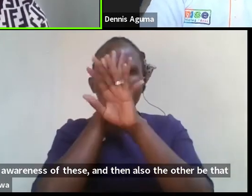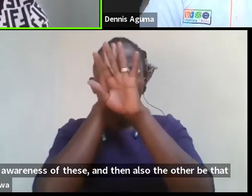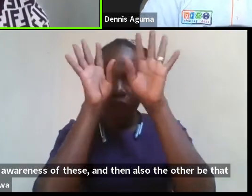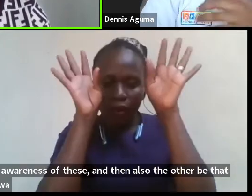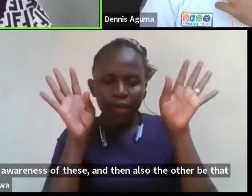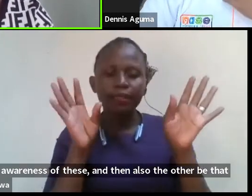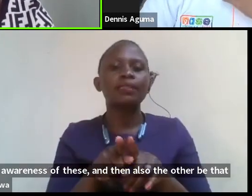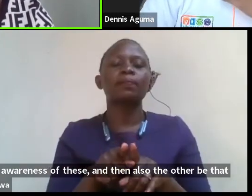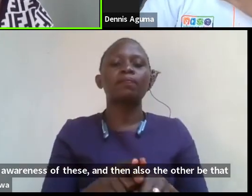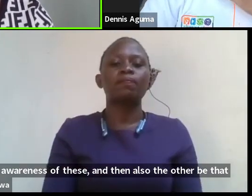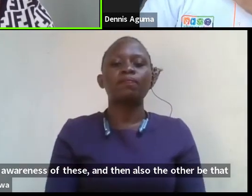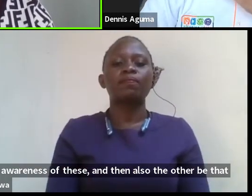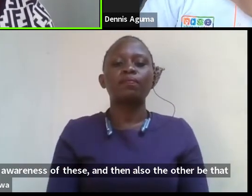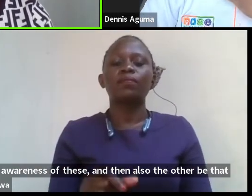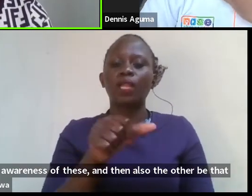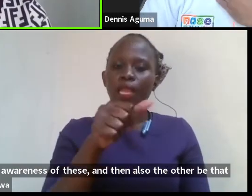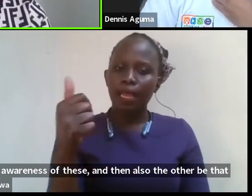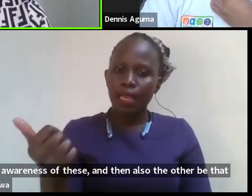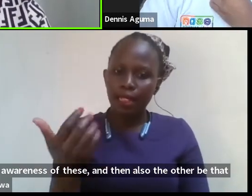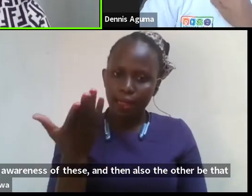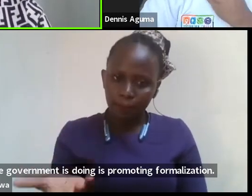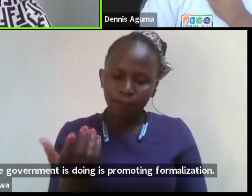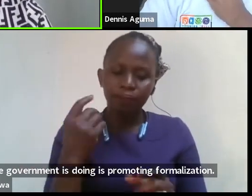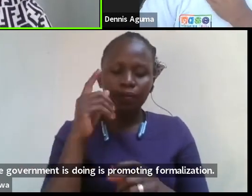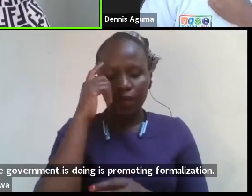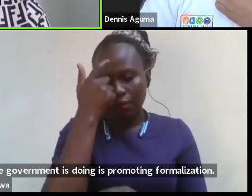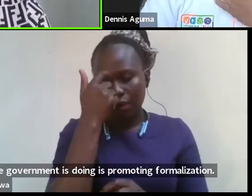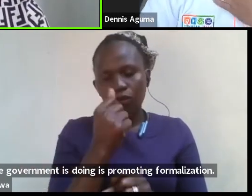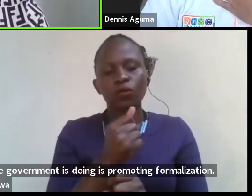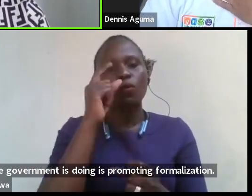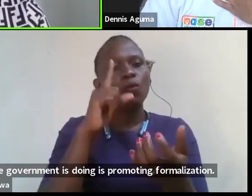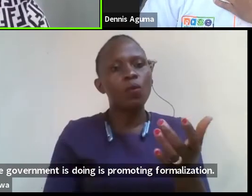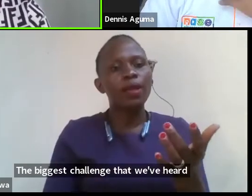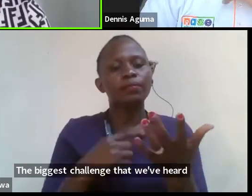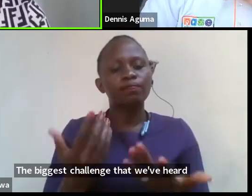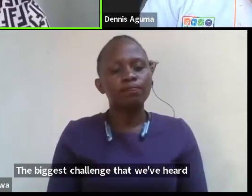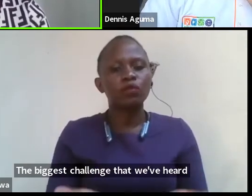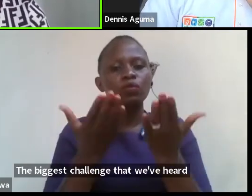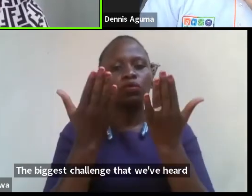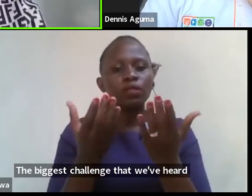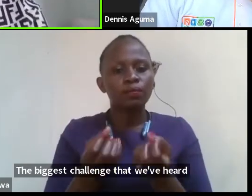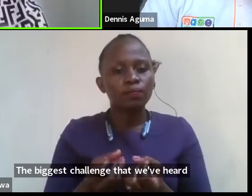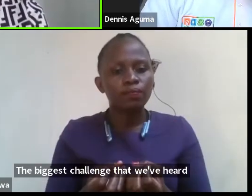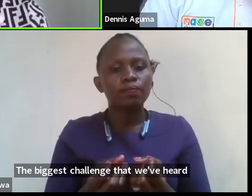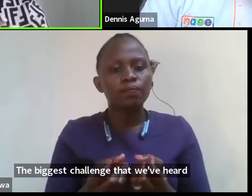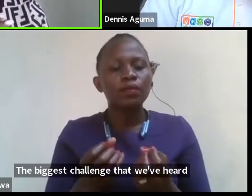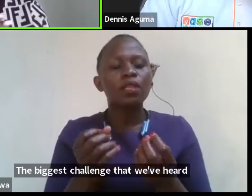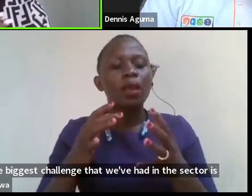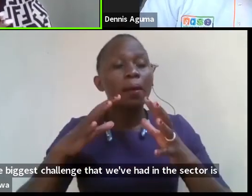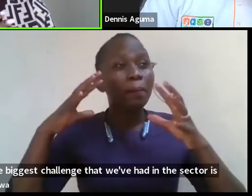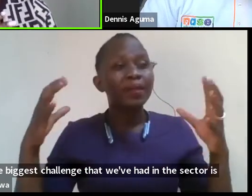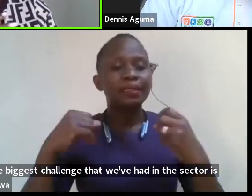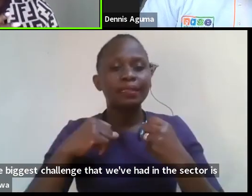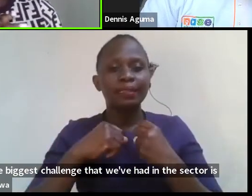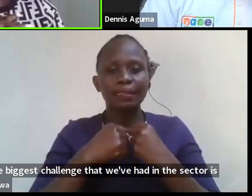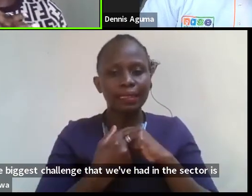promoting formalization. The biggest challenge that we've had in the sector is having such people like the